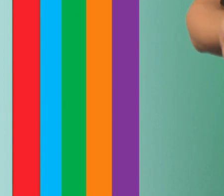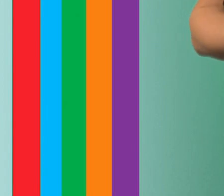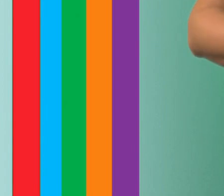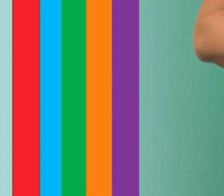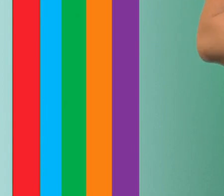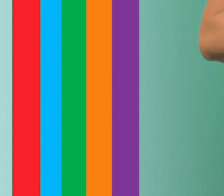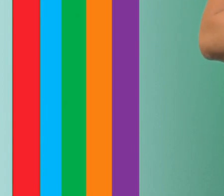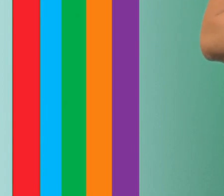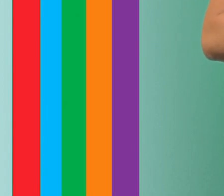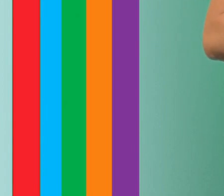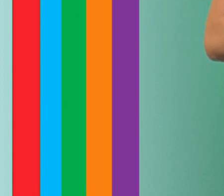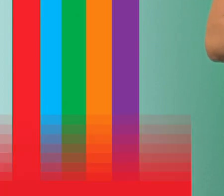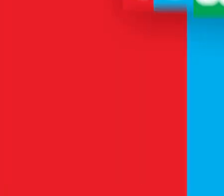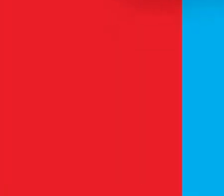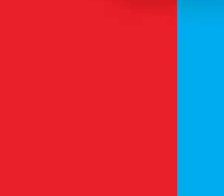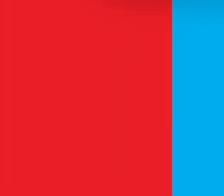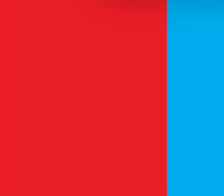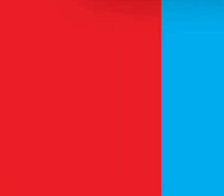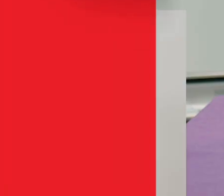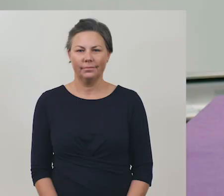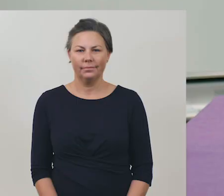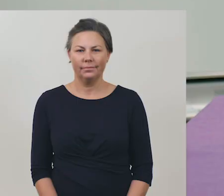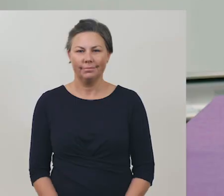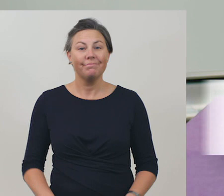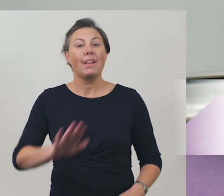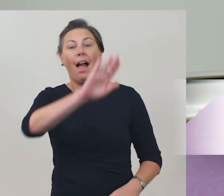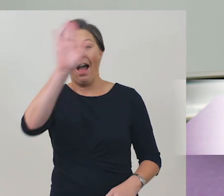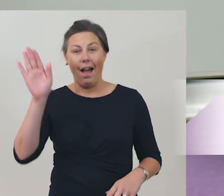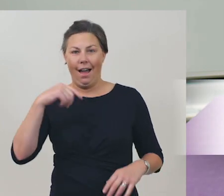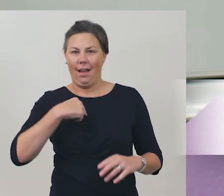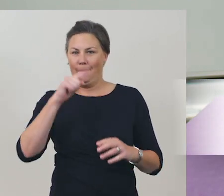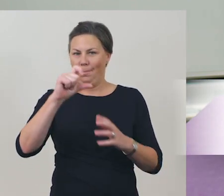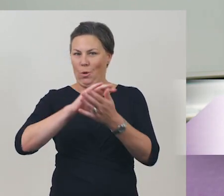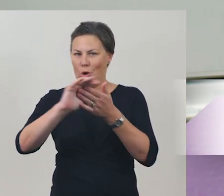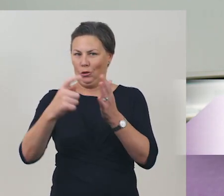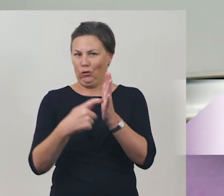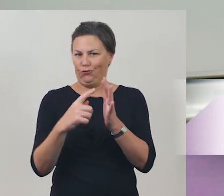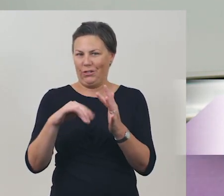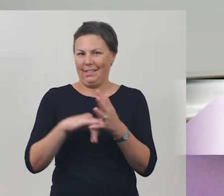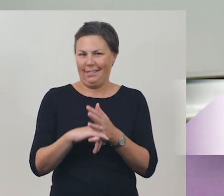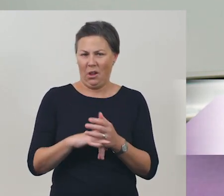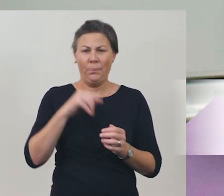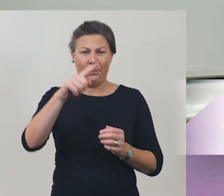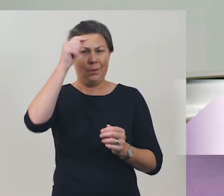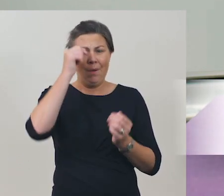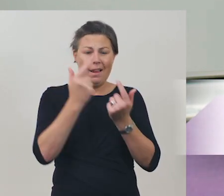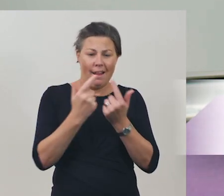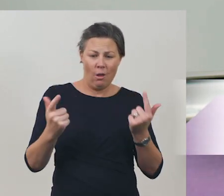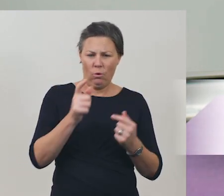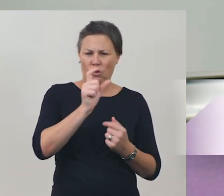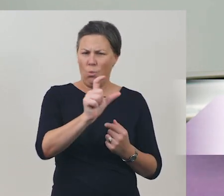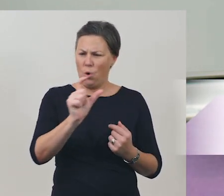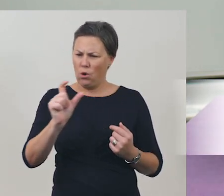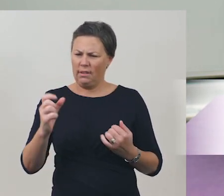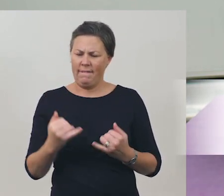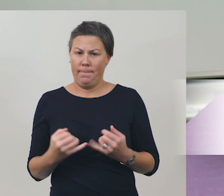express feelings and opinions. Hi everyone, I'm Chris. We know language is a really powerful tool